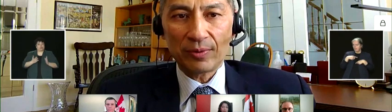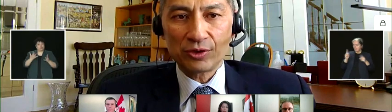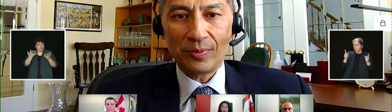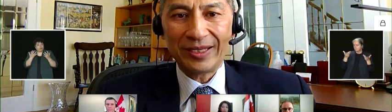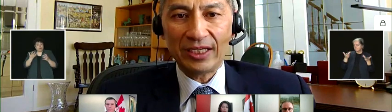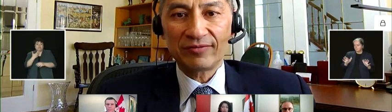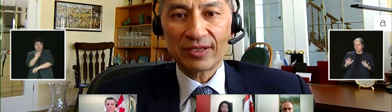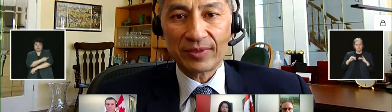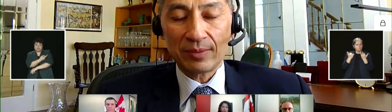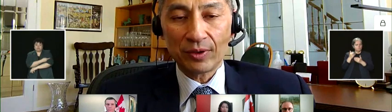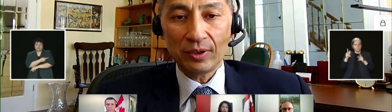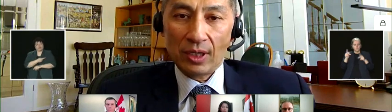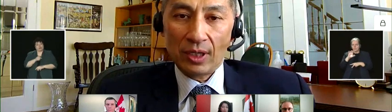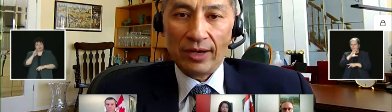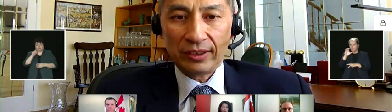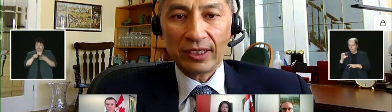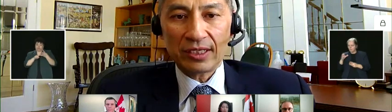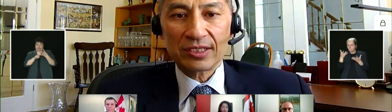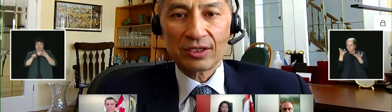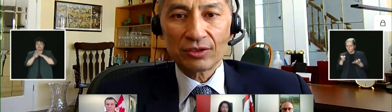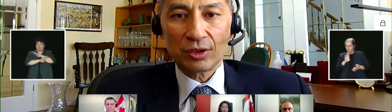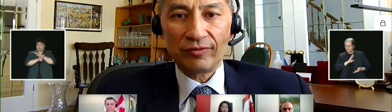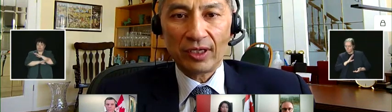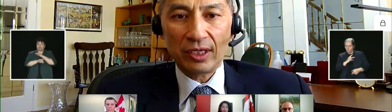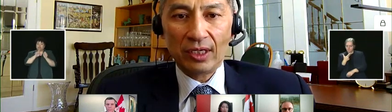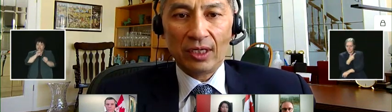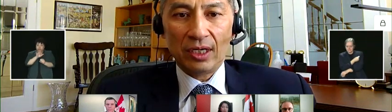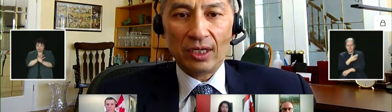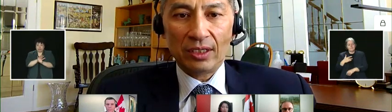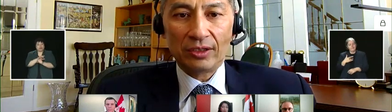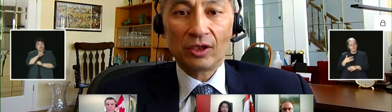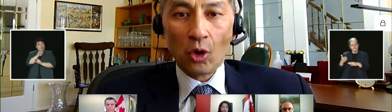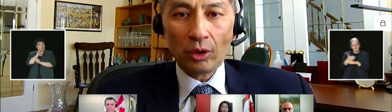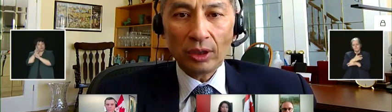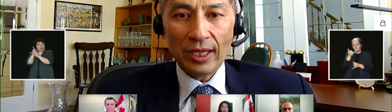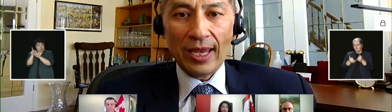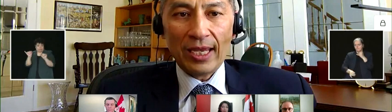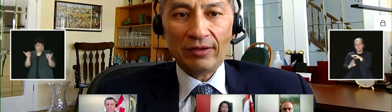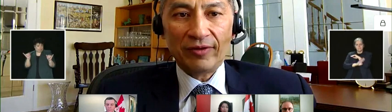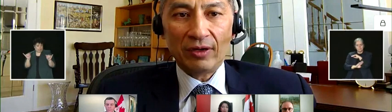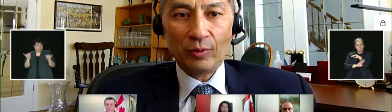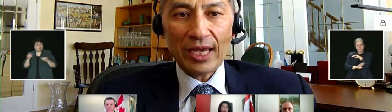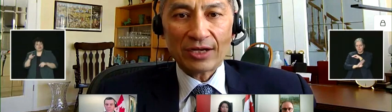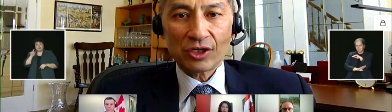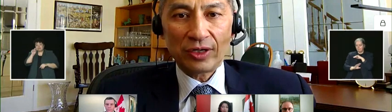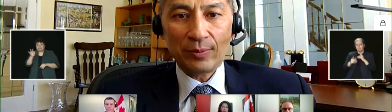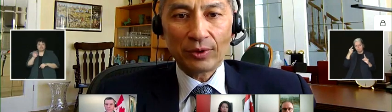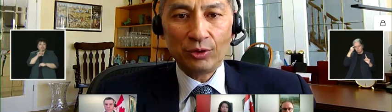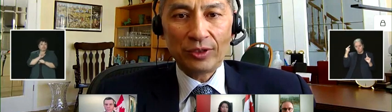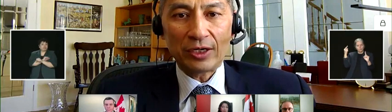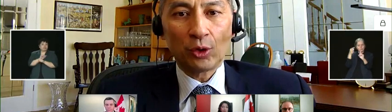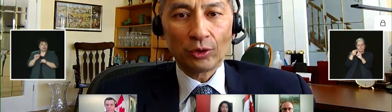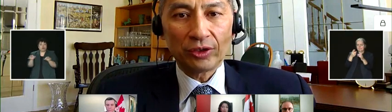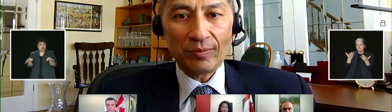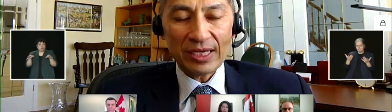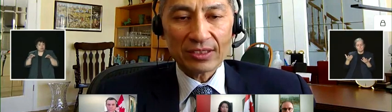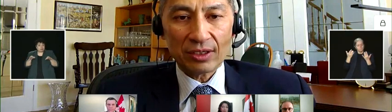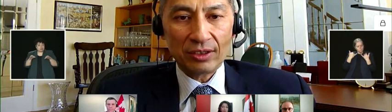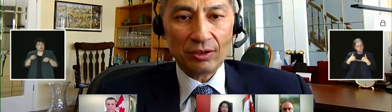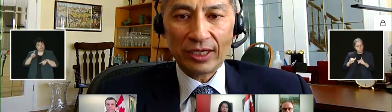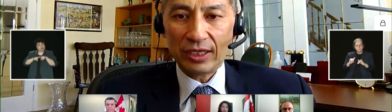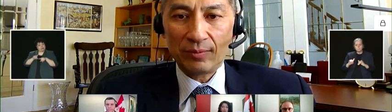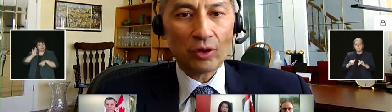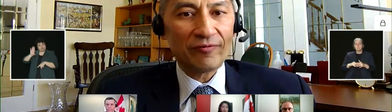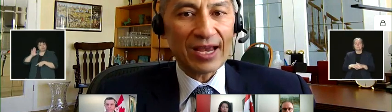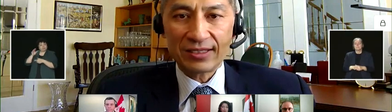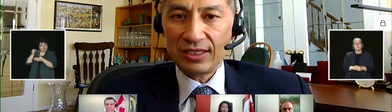certainly have the opportunity by the end of September. I think that that's still sort of the goal. And if we actually are able to do that earlier based